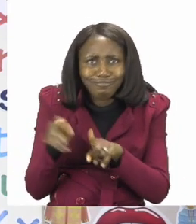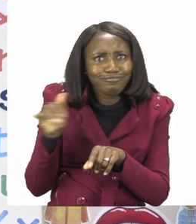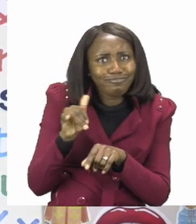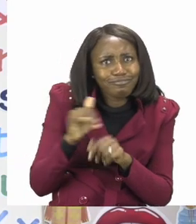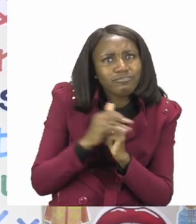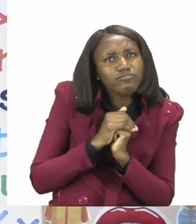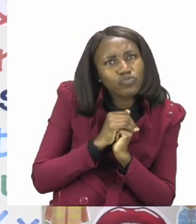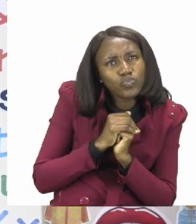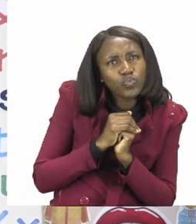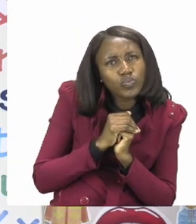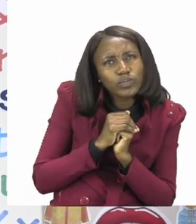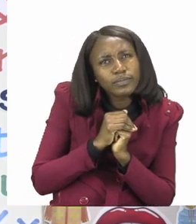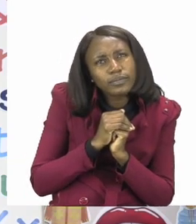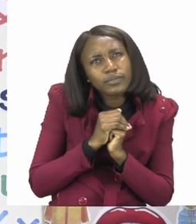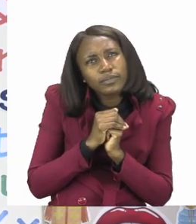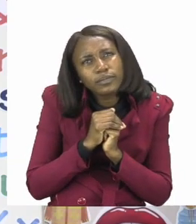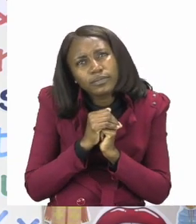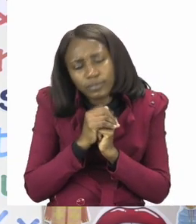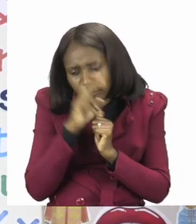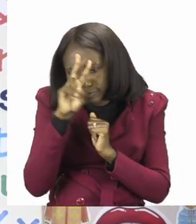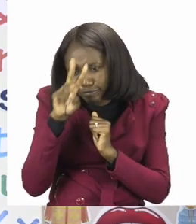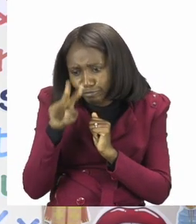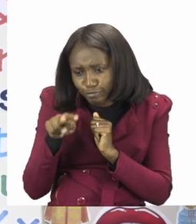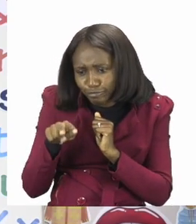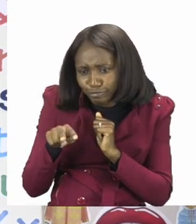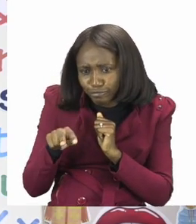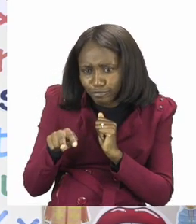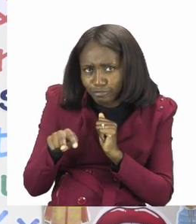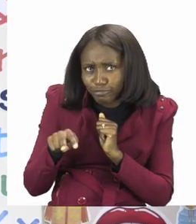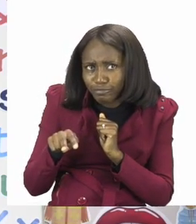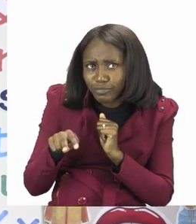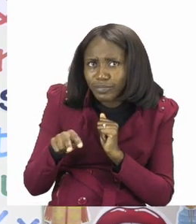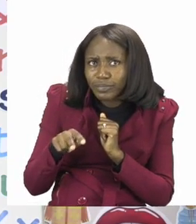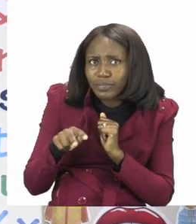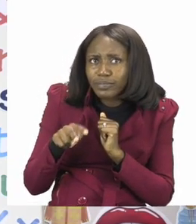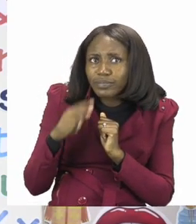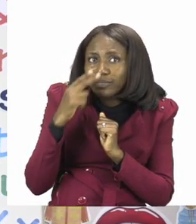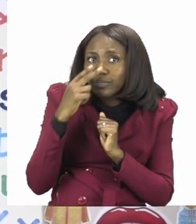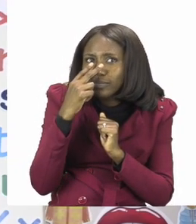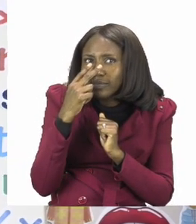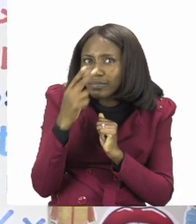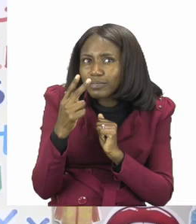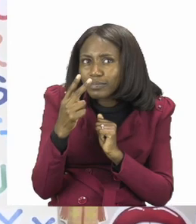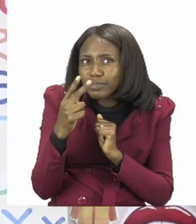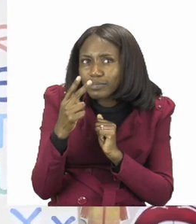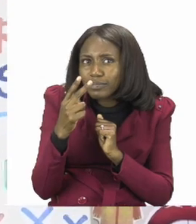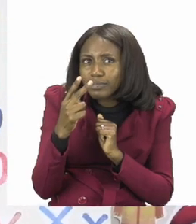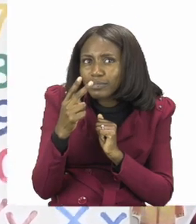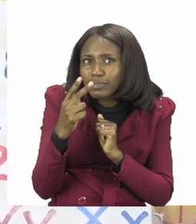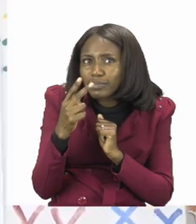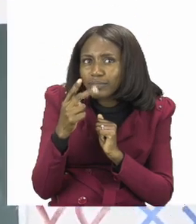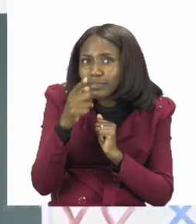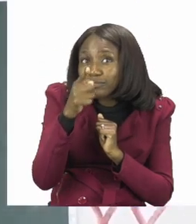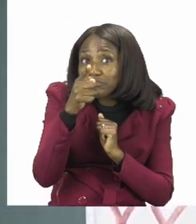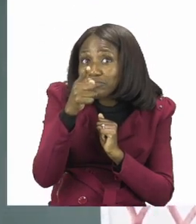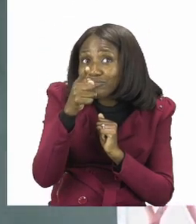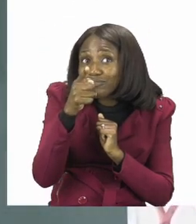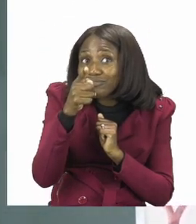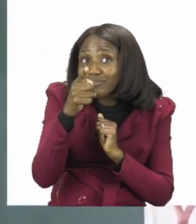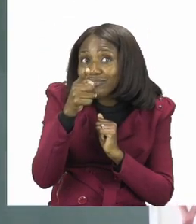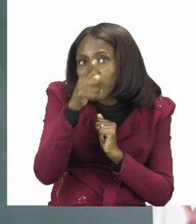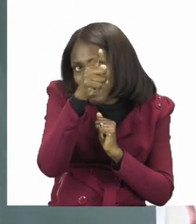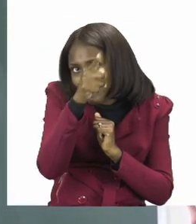If you check closely on this side of the board, we have a cube right